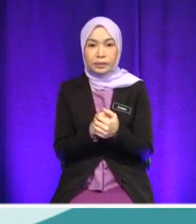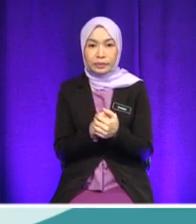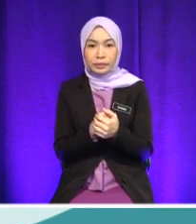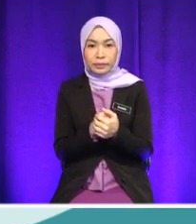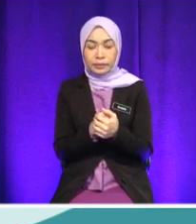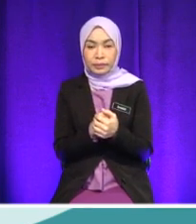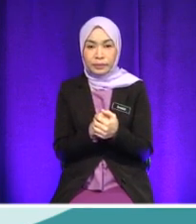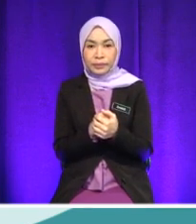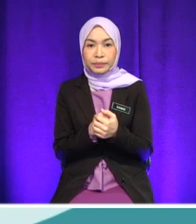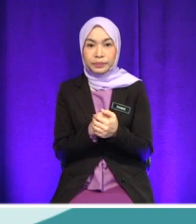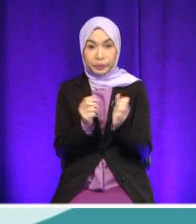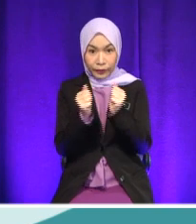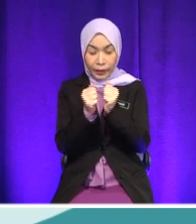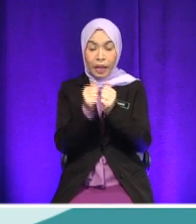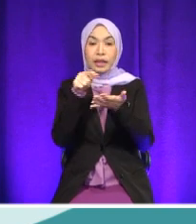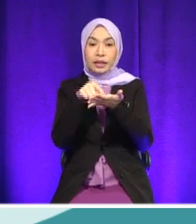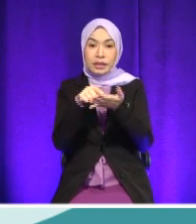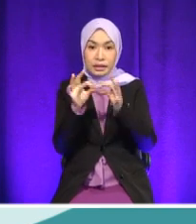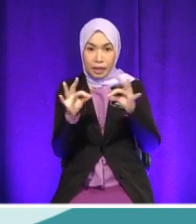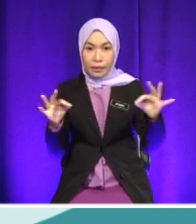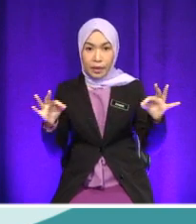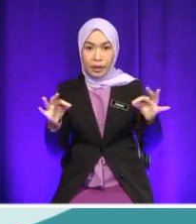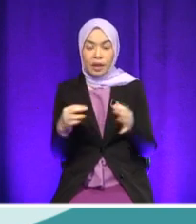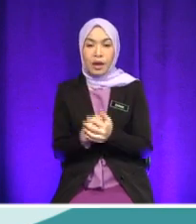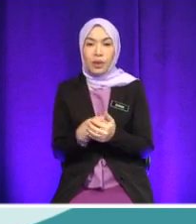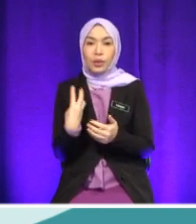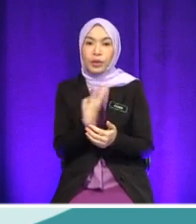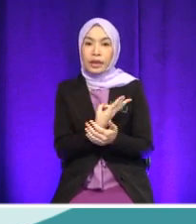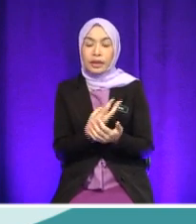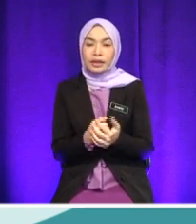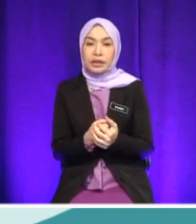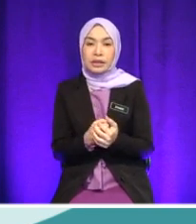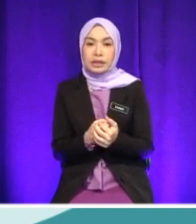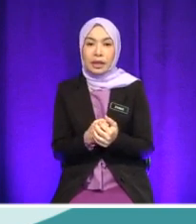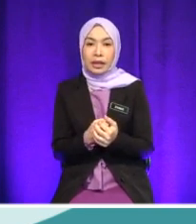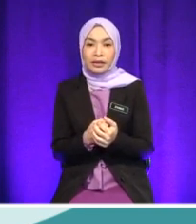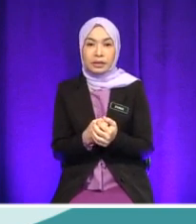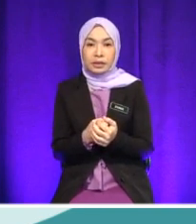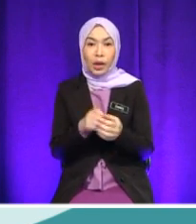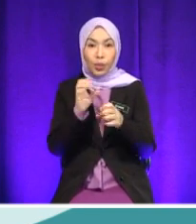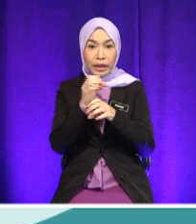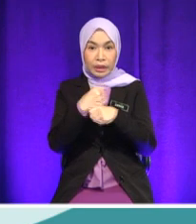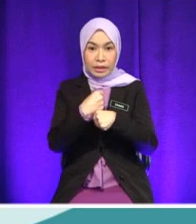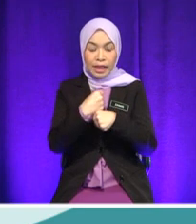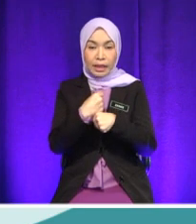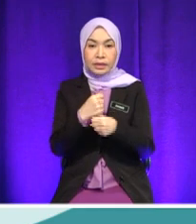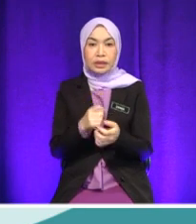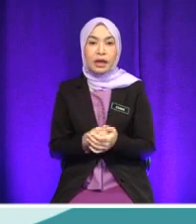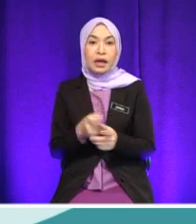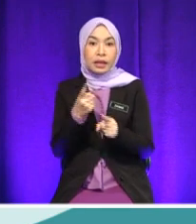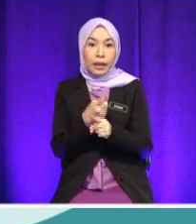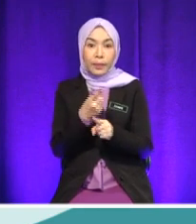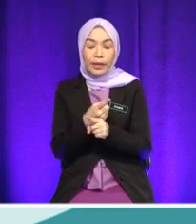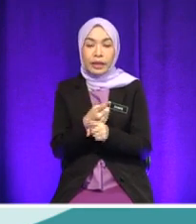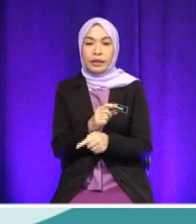these statements and decide whether they agree completely, A, disagree completely, D, or